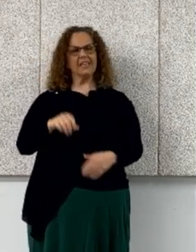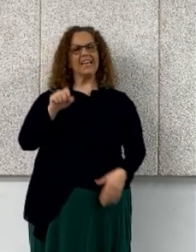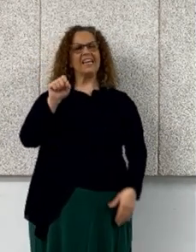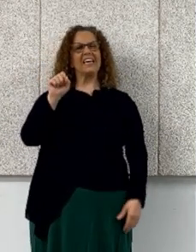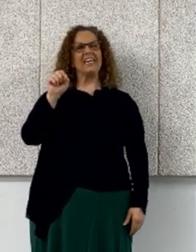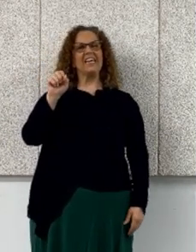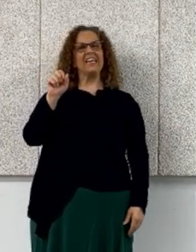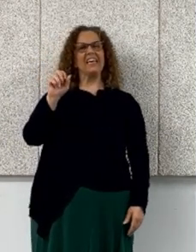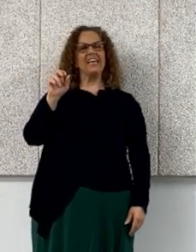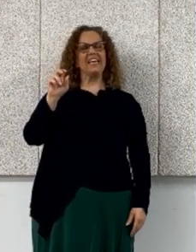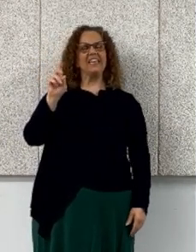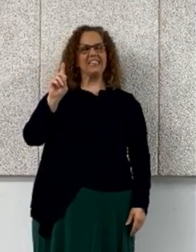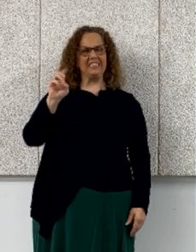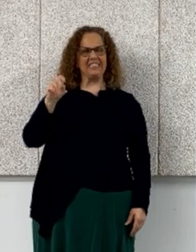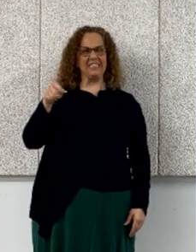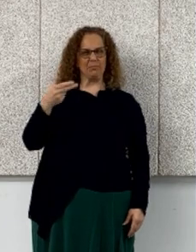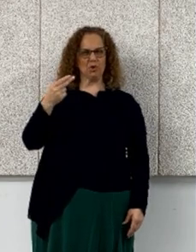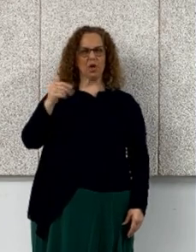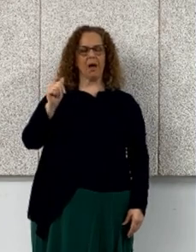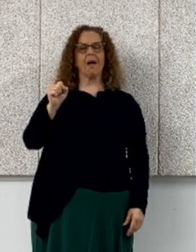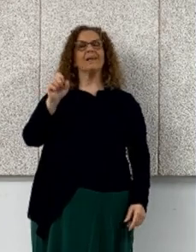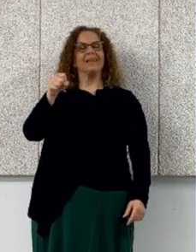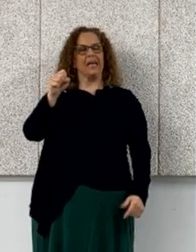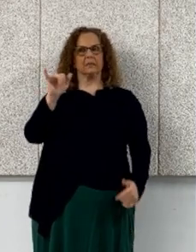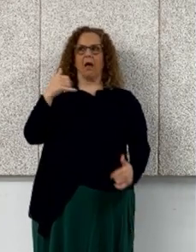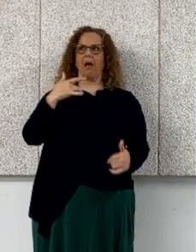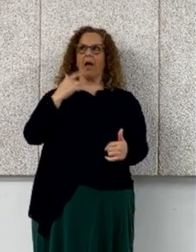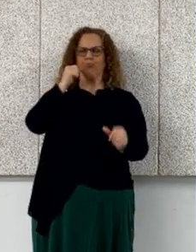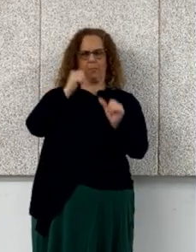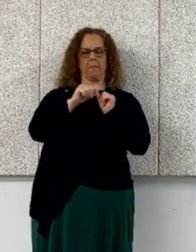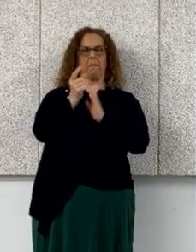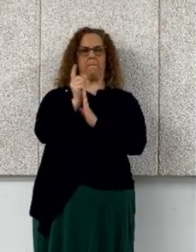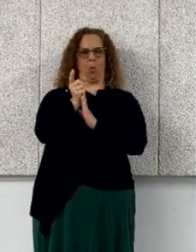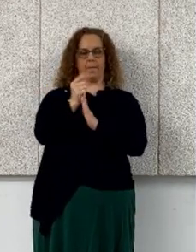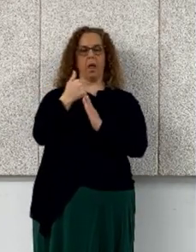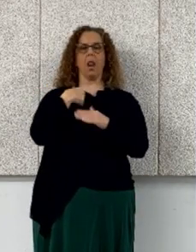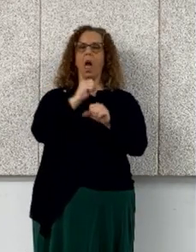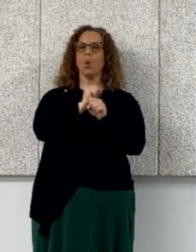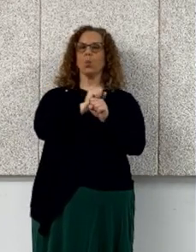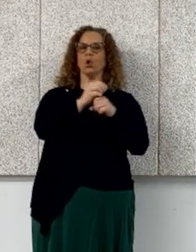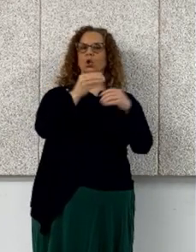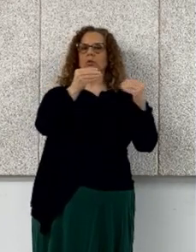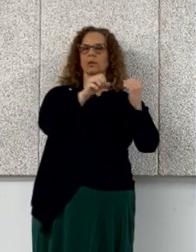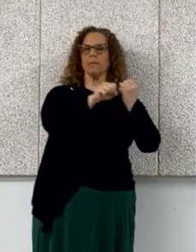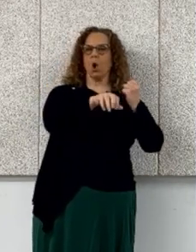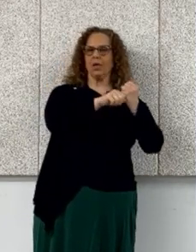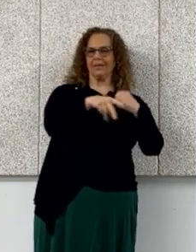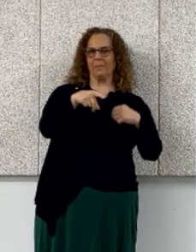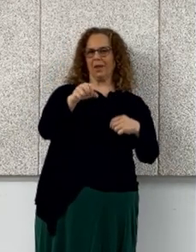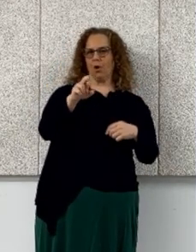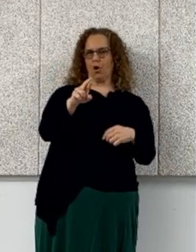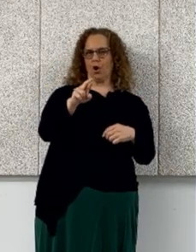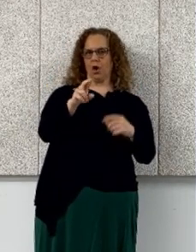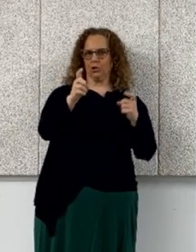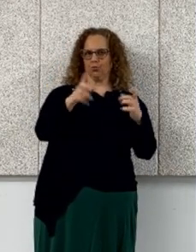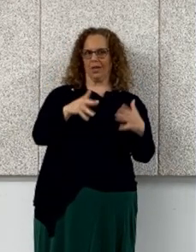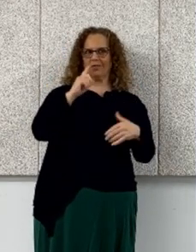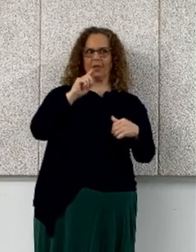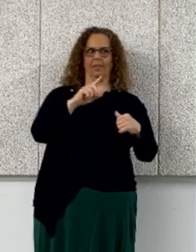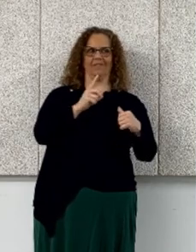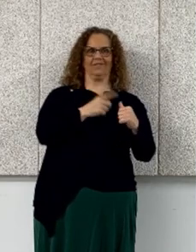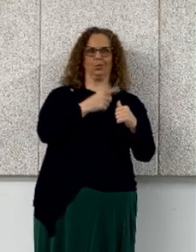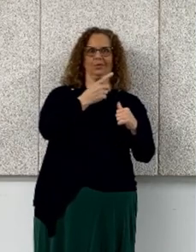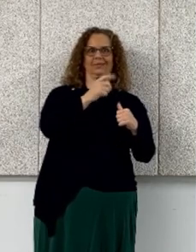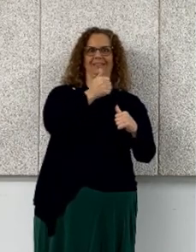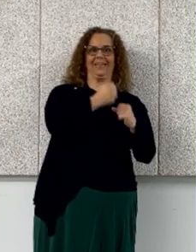For me, there was this moment where, I worked as a marketing and PR director for the first decade of my